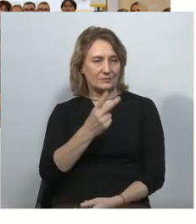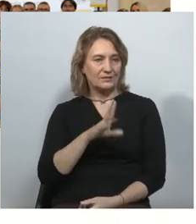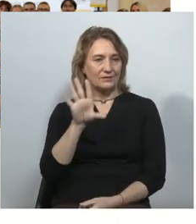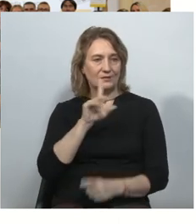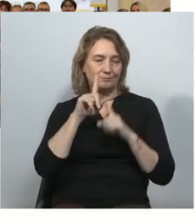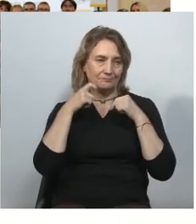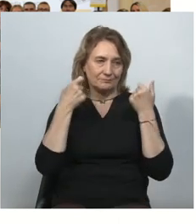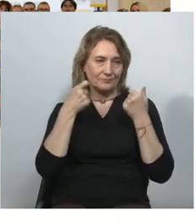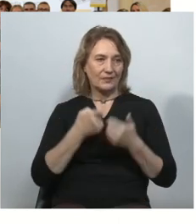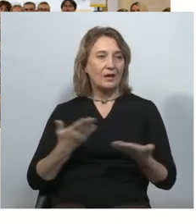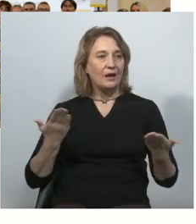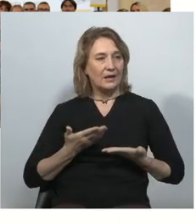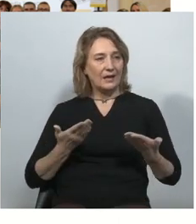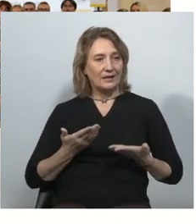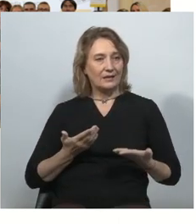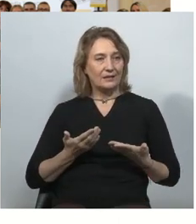faces.